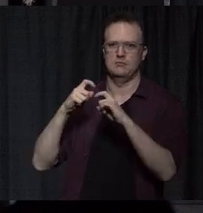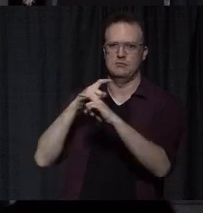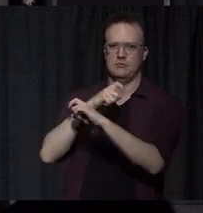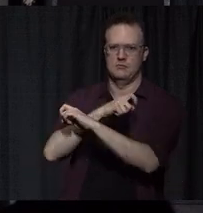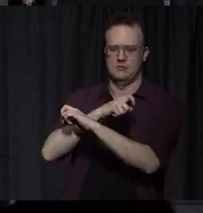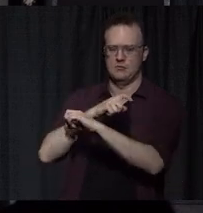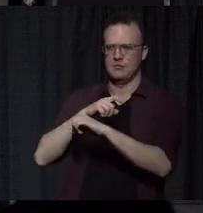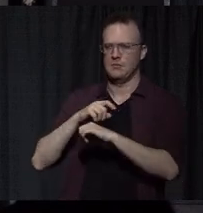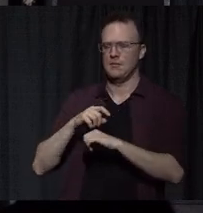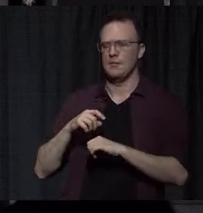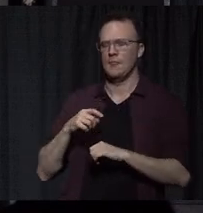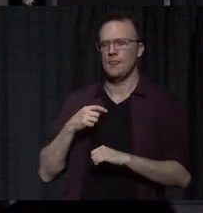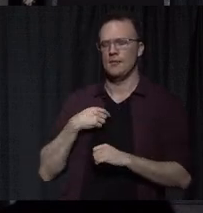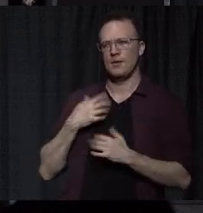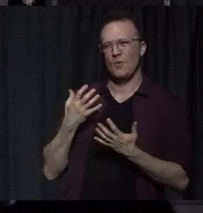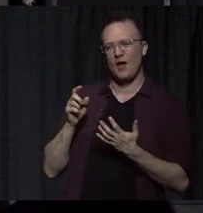see